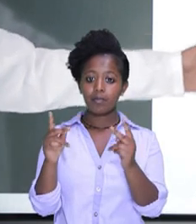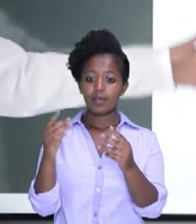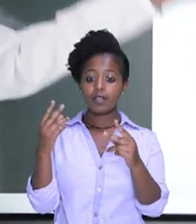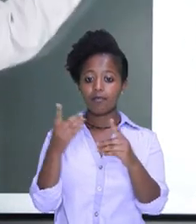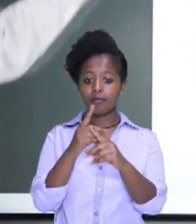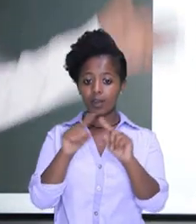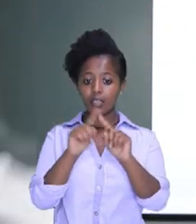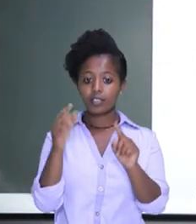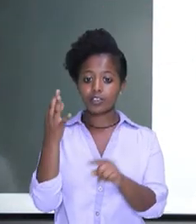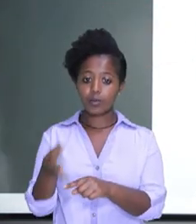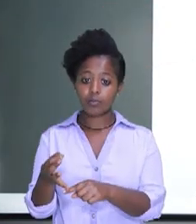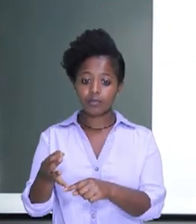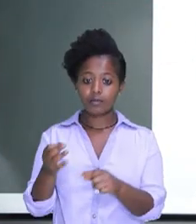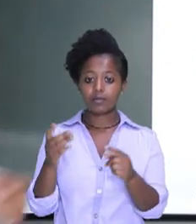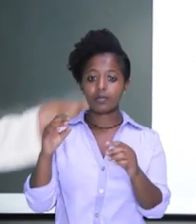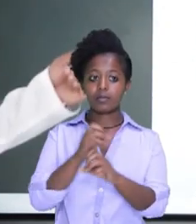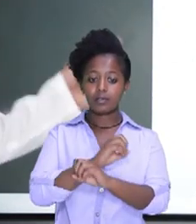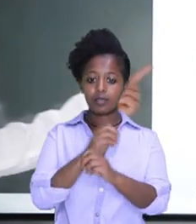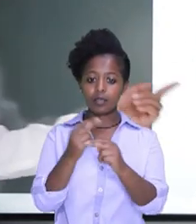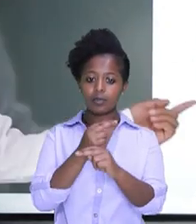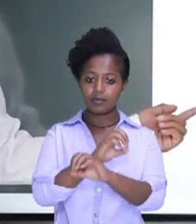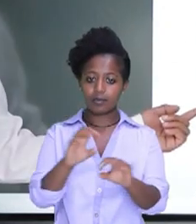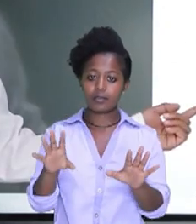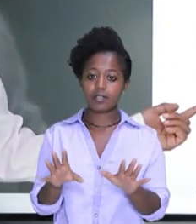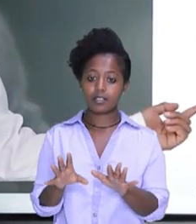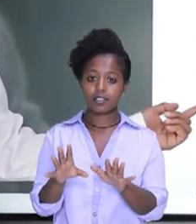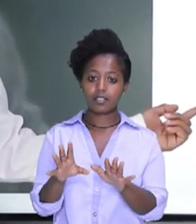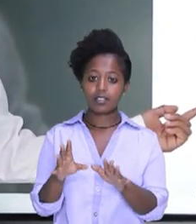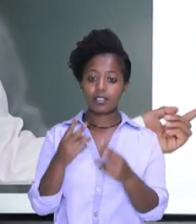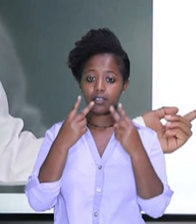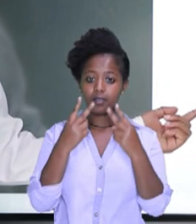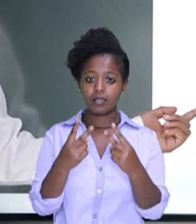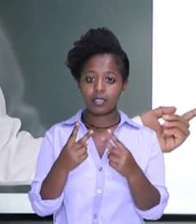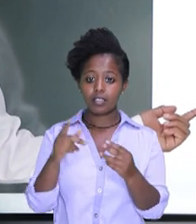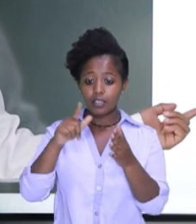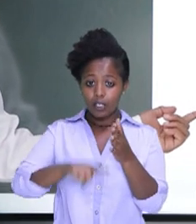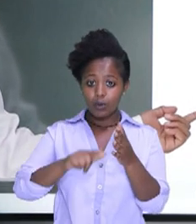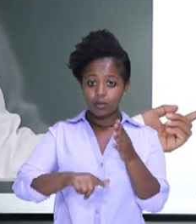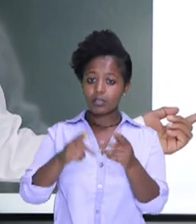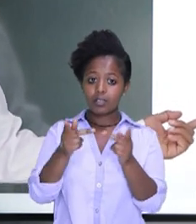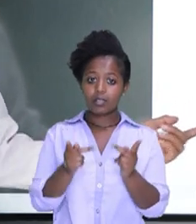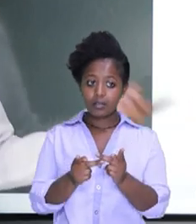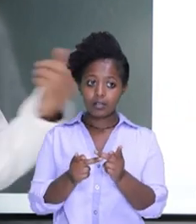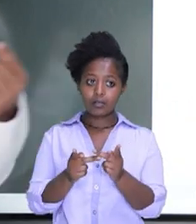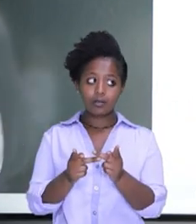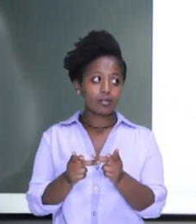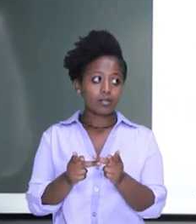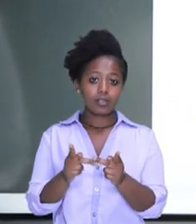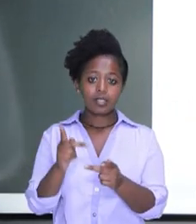natural vegetation based on altitude. If you see this one, the lowest altitude, 1,000, is taken